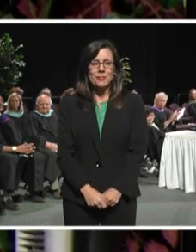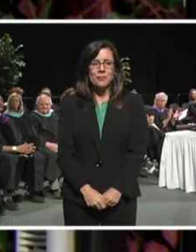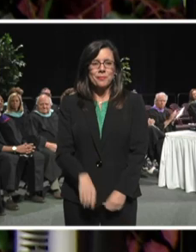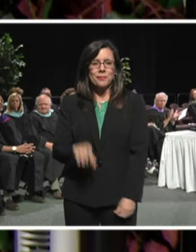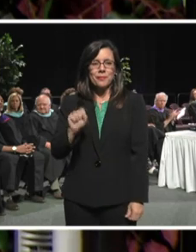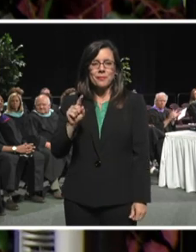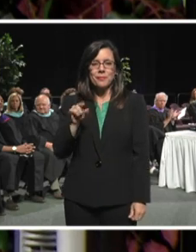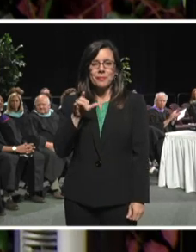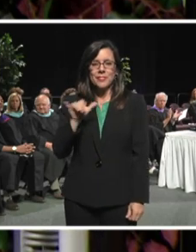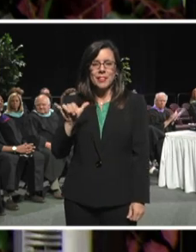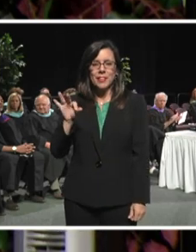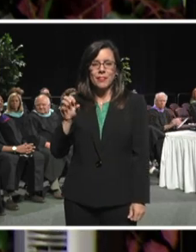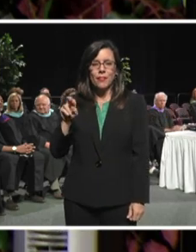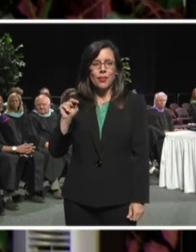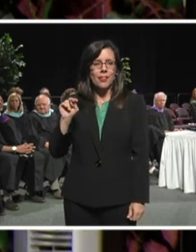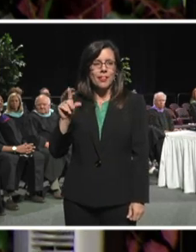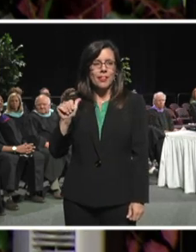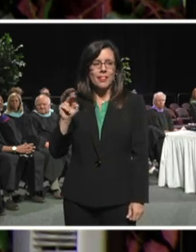Ms. Stacy Fernandez,